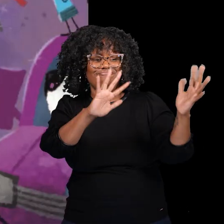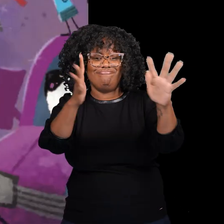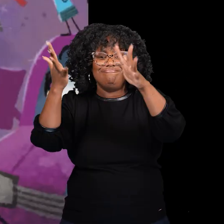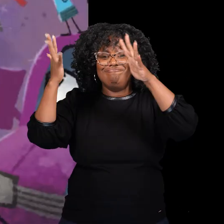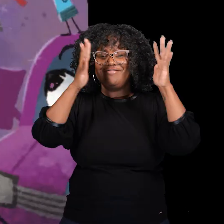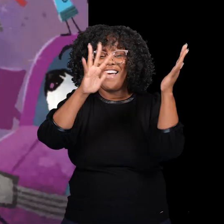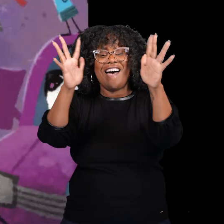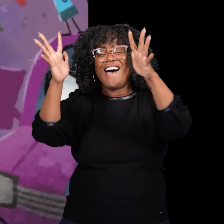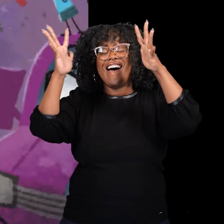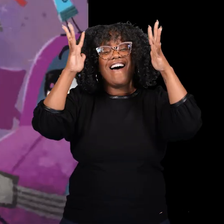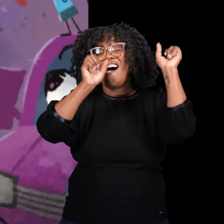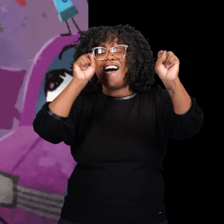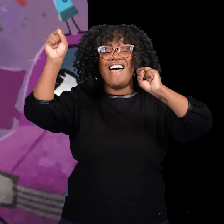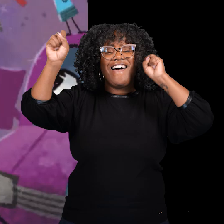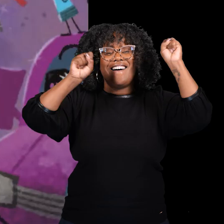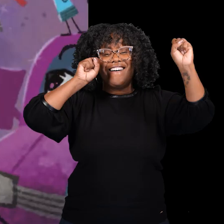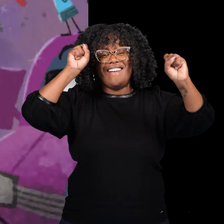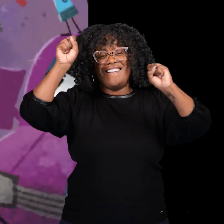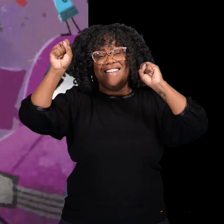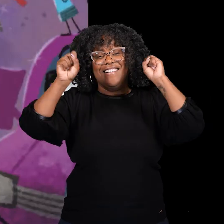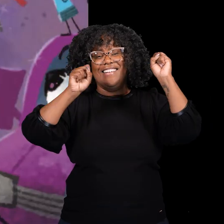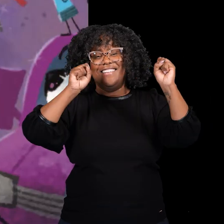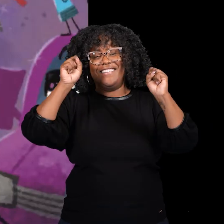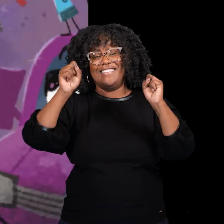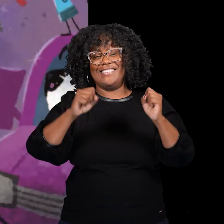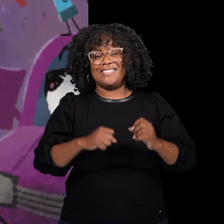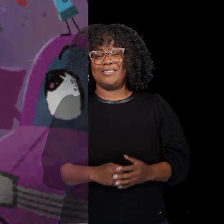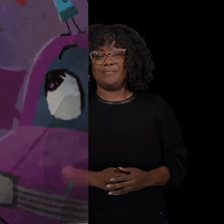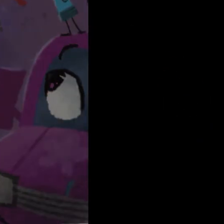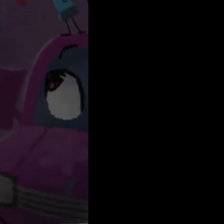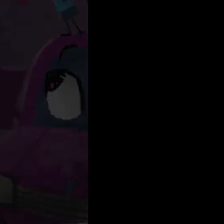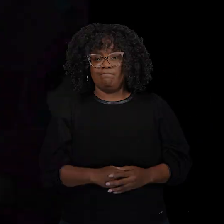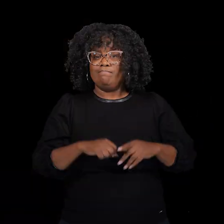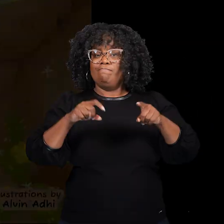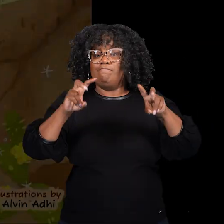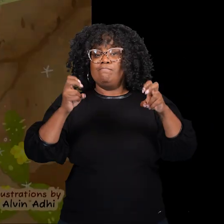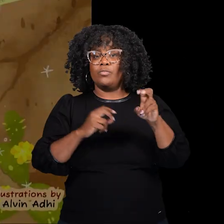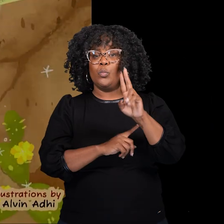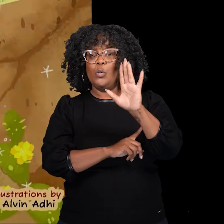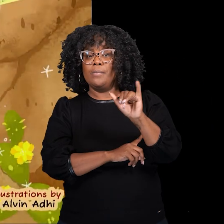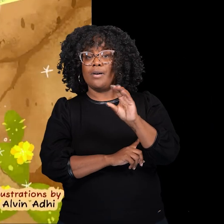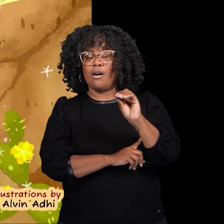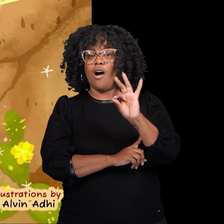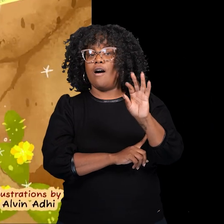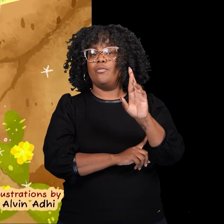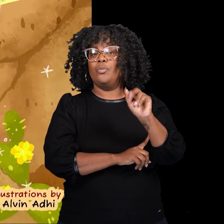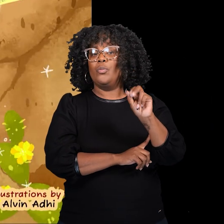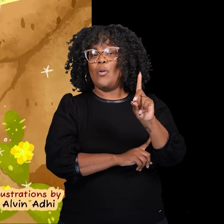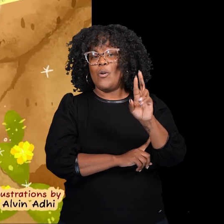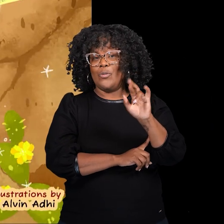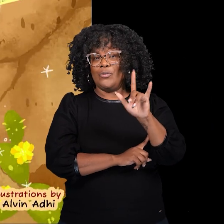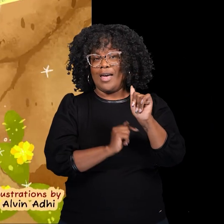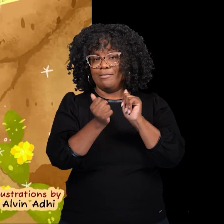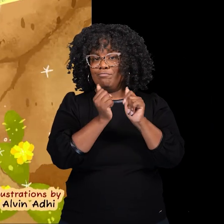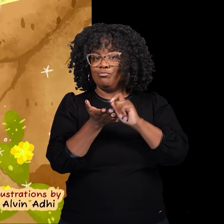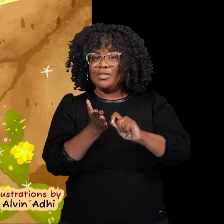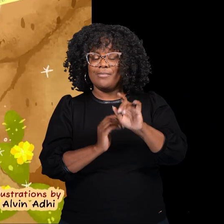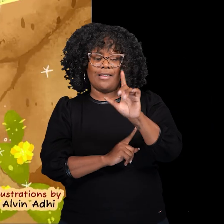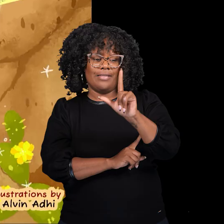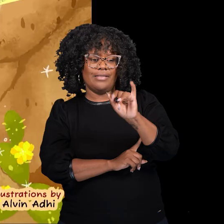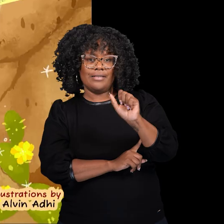and cars, cheering and raising their hands in victory. This has been Ruby and the Off-Road